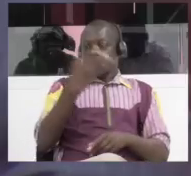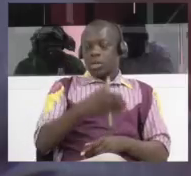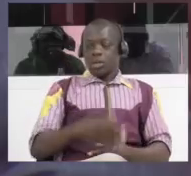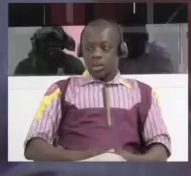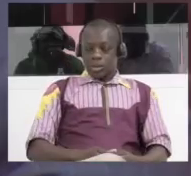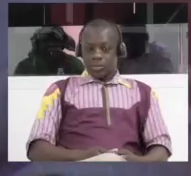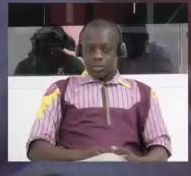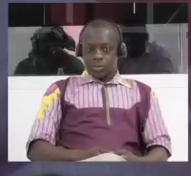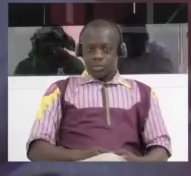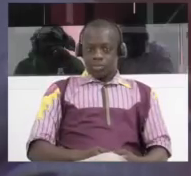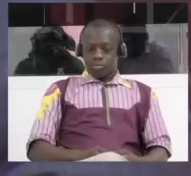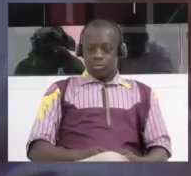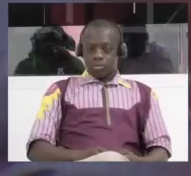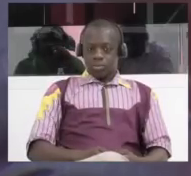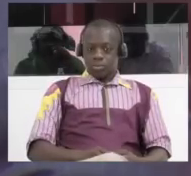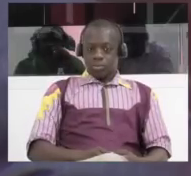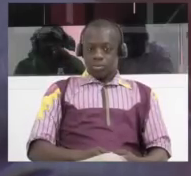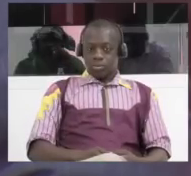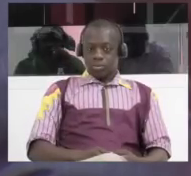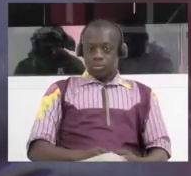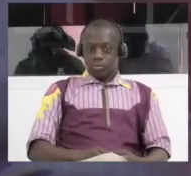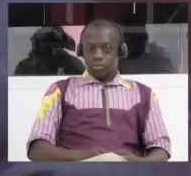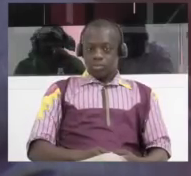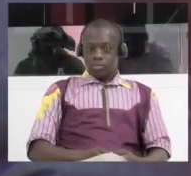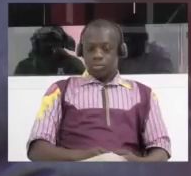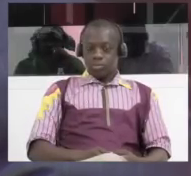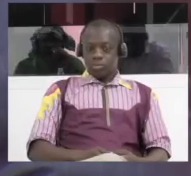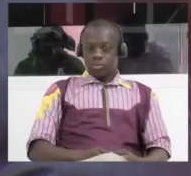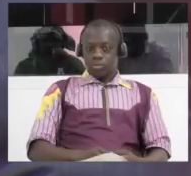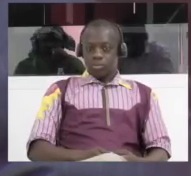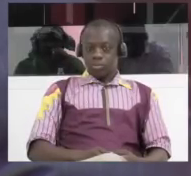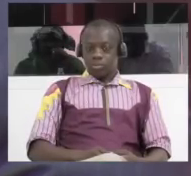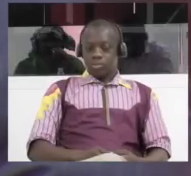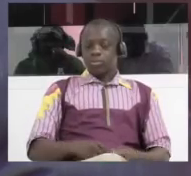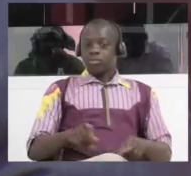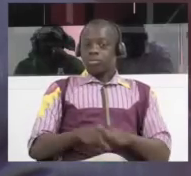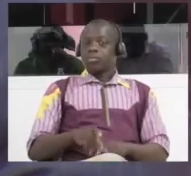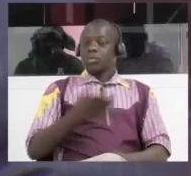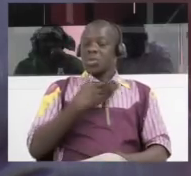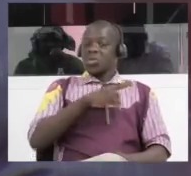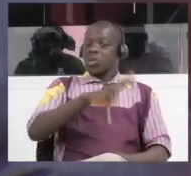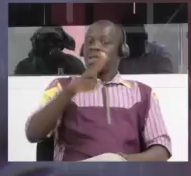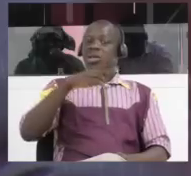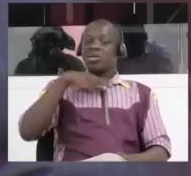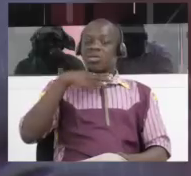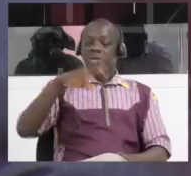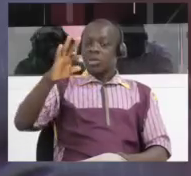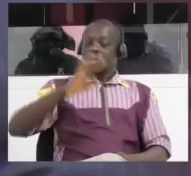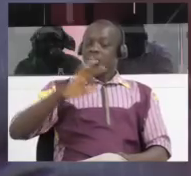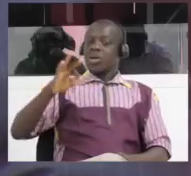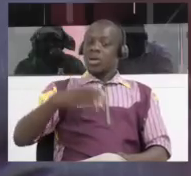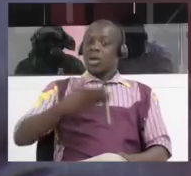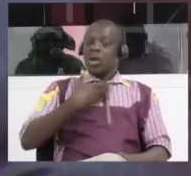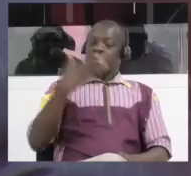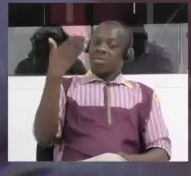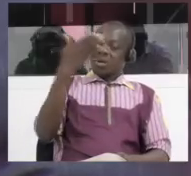Would you say that the inadequacy in transport available to the soldiers was also a